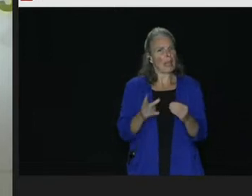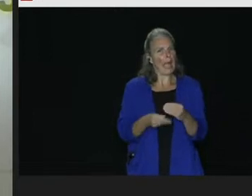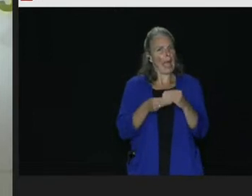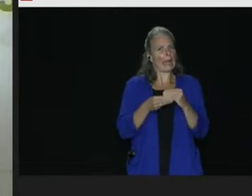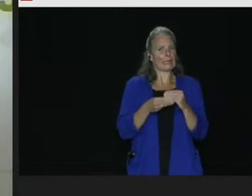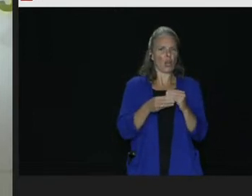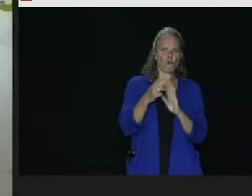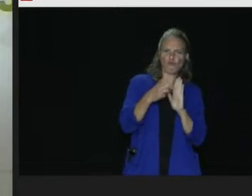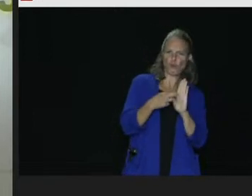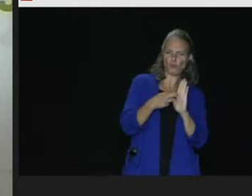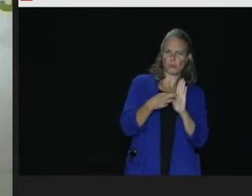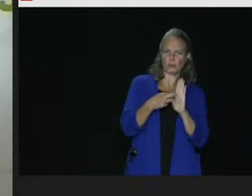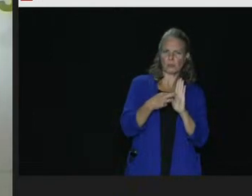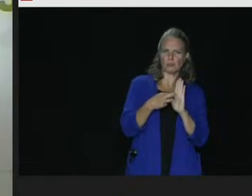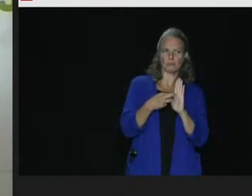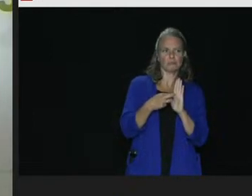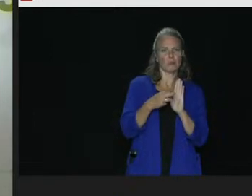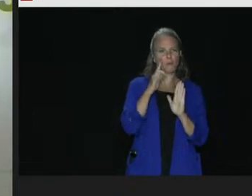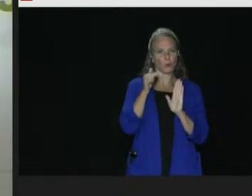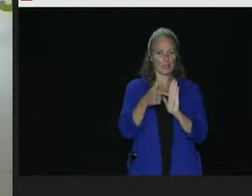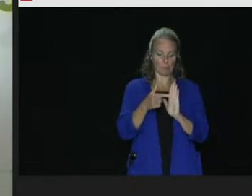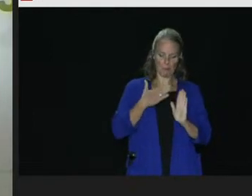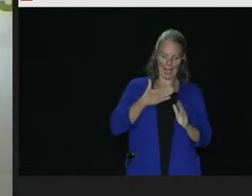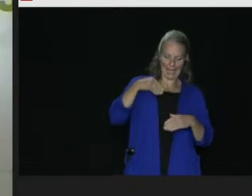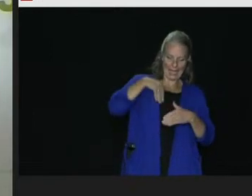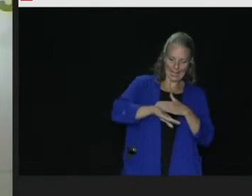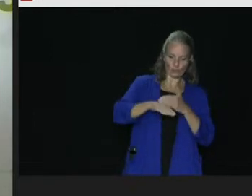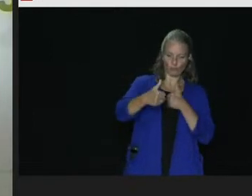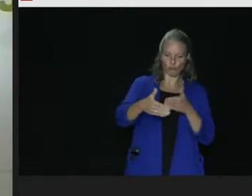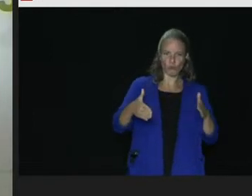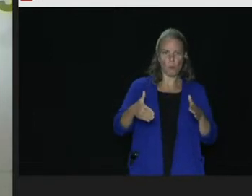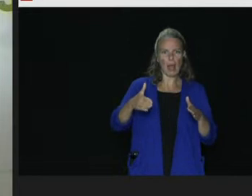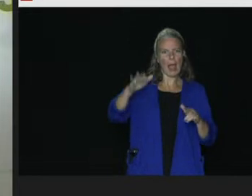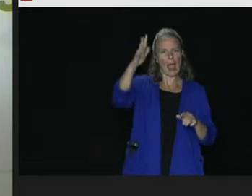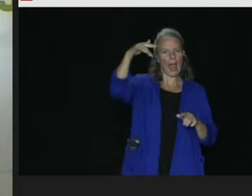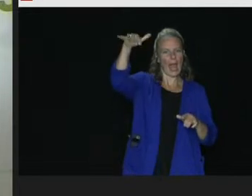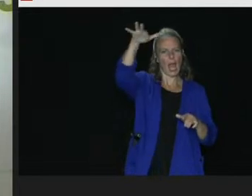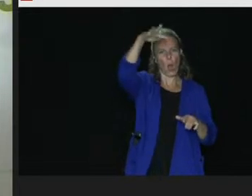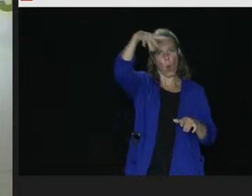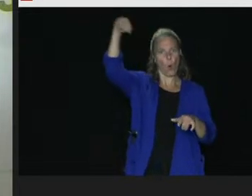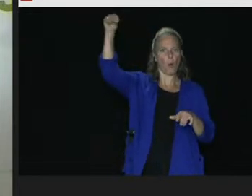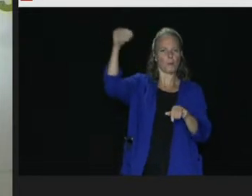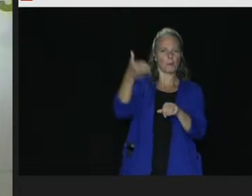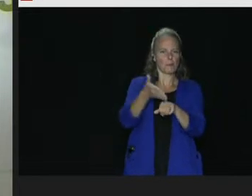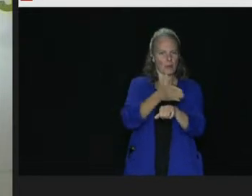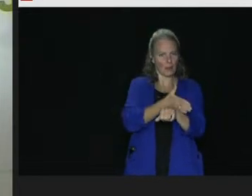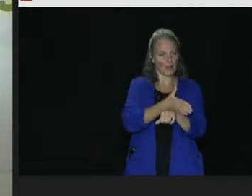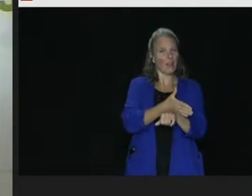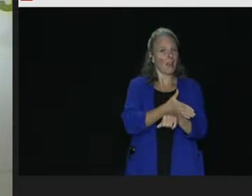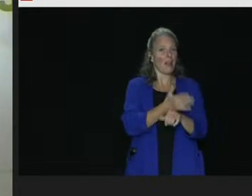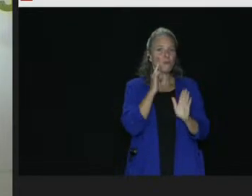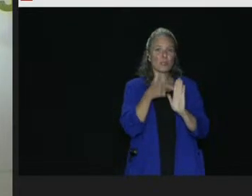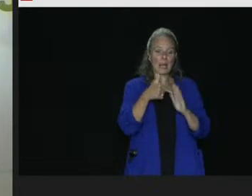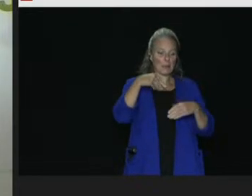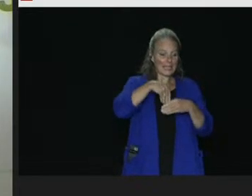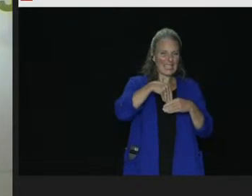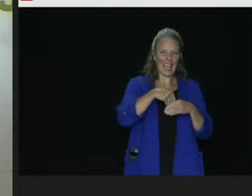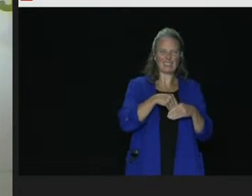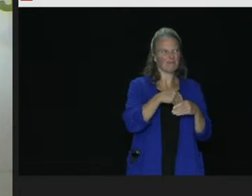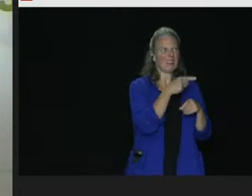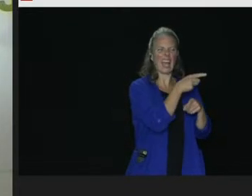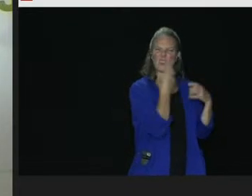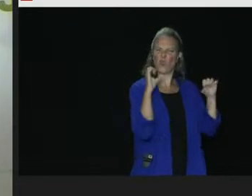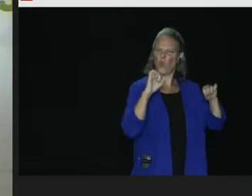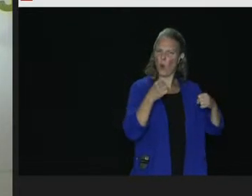as improving indoor ventilation. Even when it's cooler, you can open your windows a little bit for short periods of time and the doors